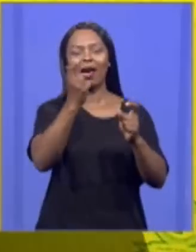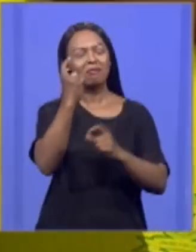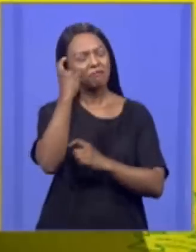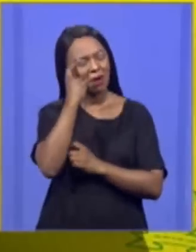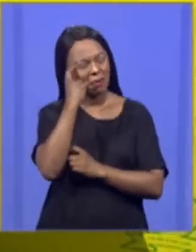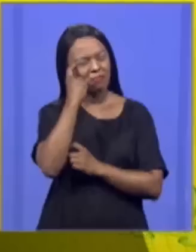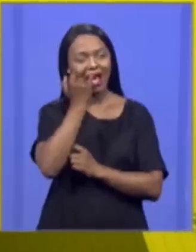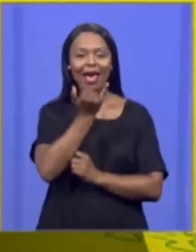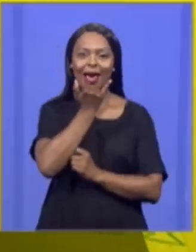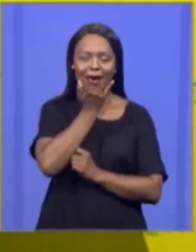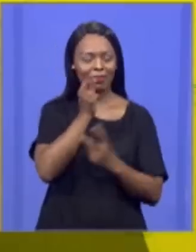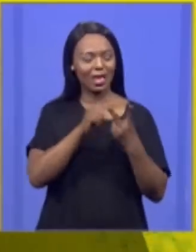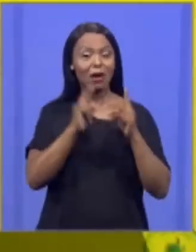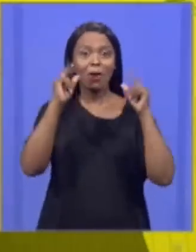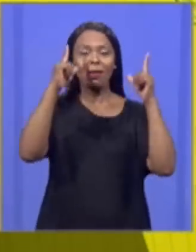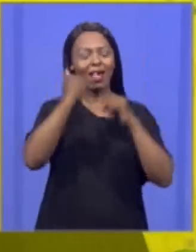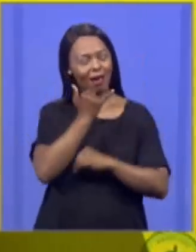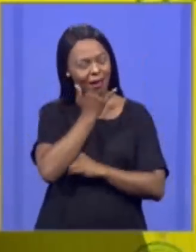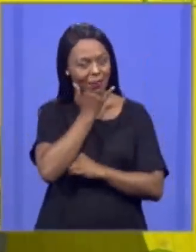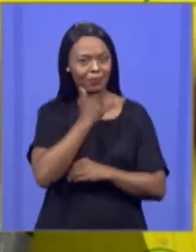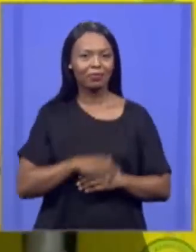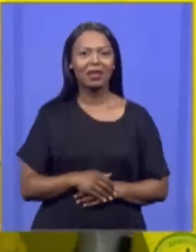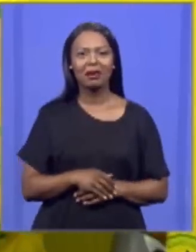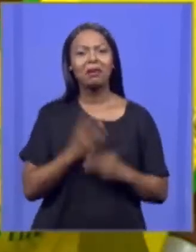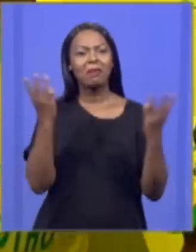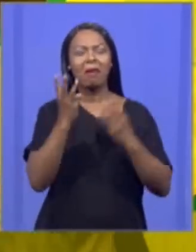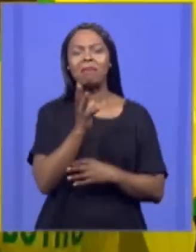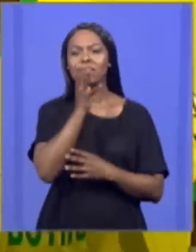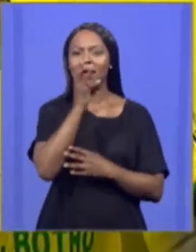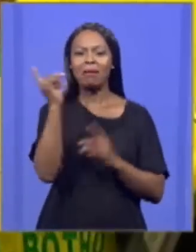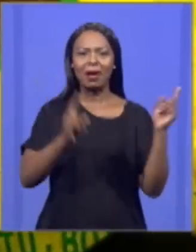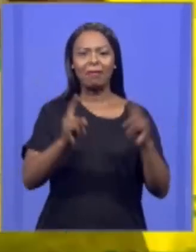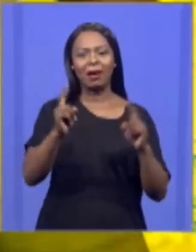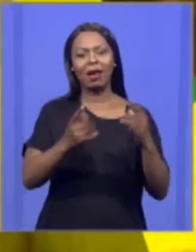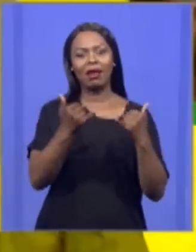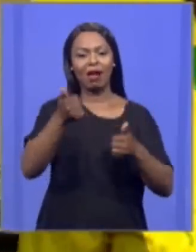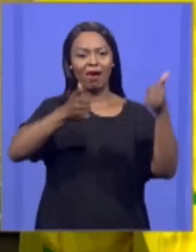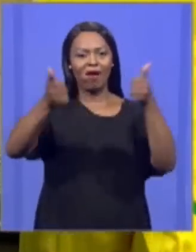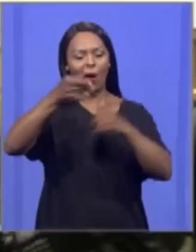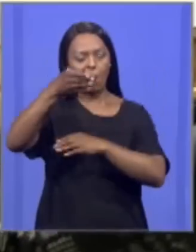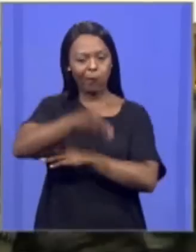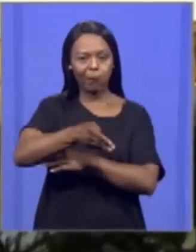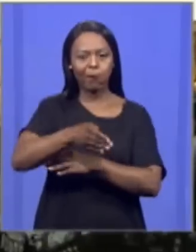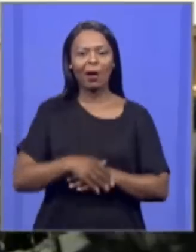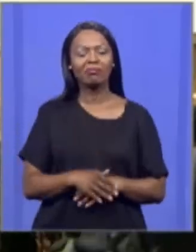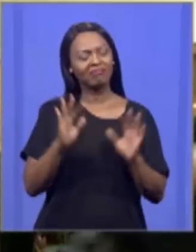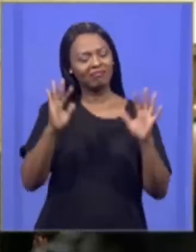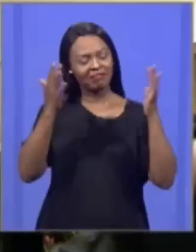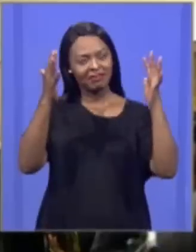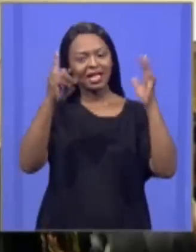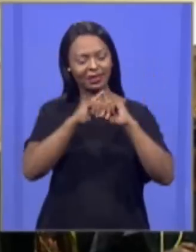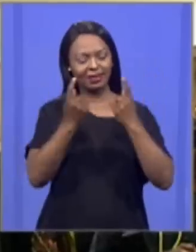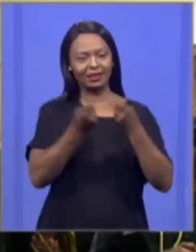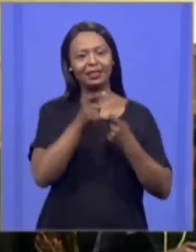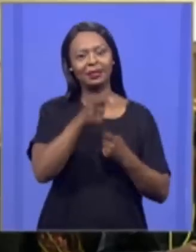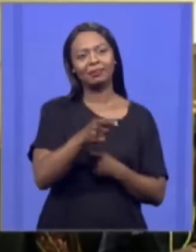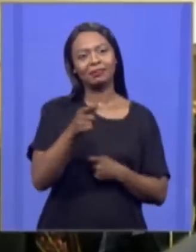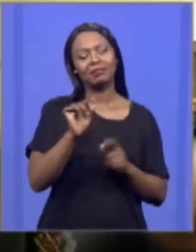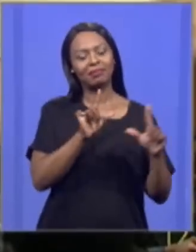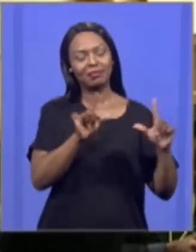thabile. Baetapele ba go fapana ba retile makgarebe a Sundowns. This arrival should send a